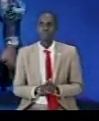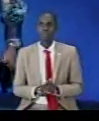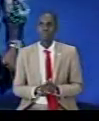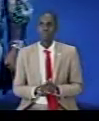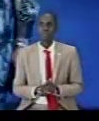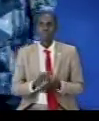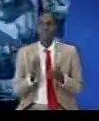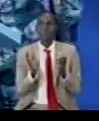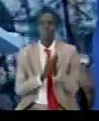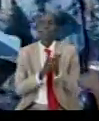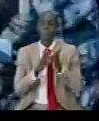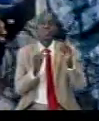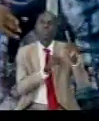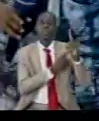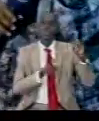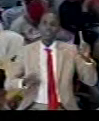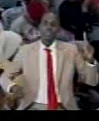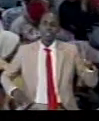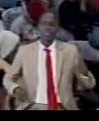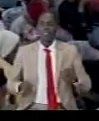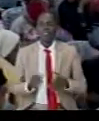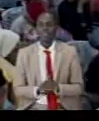Praise the Lord.